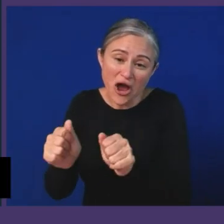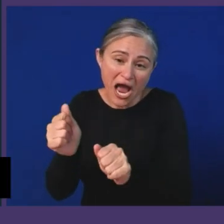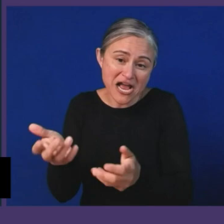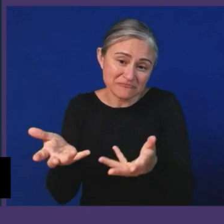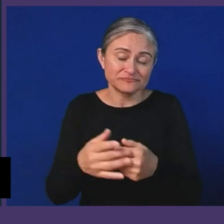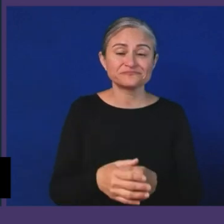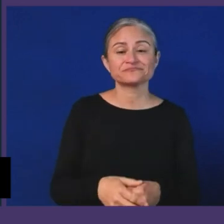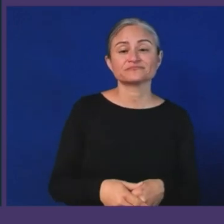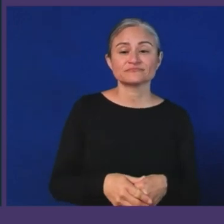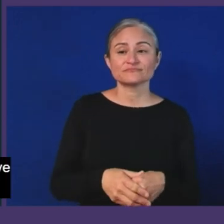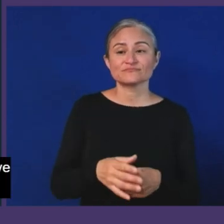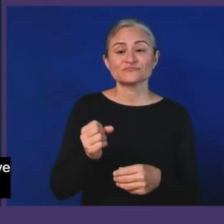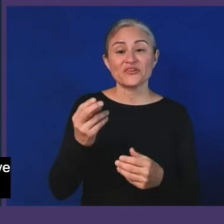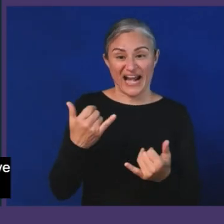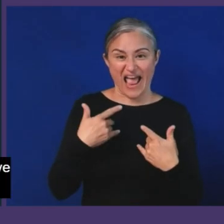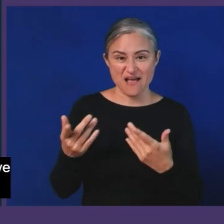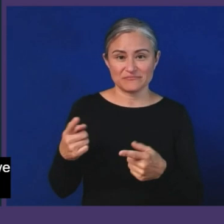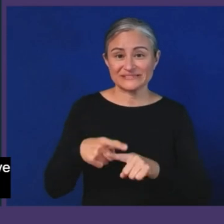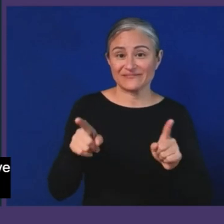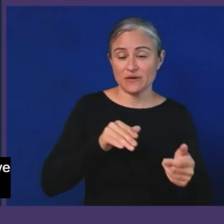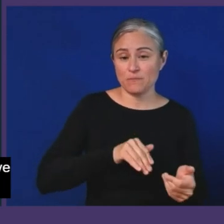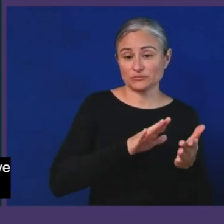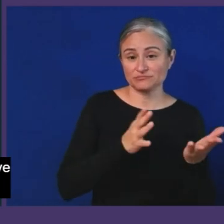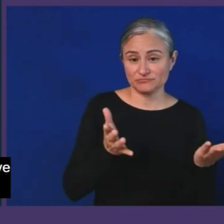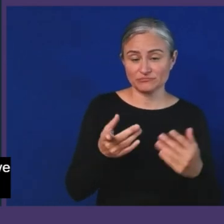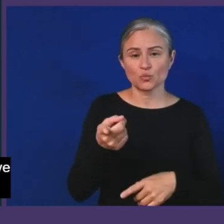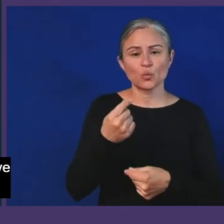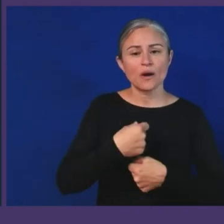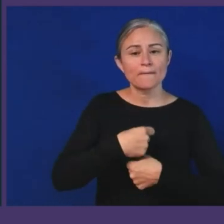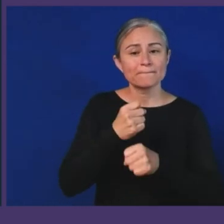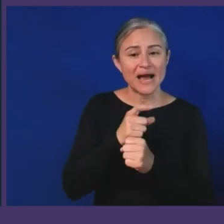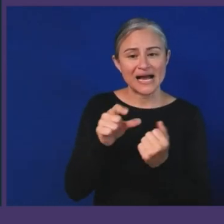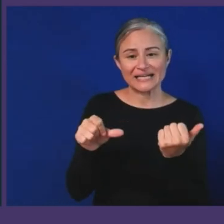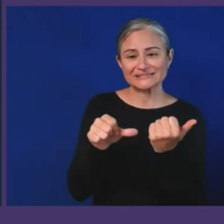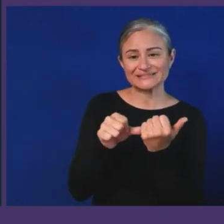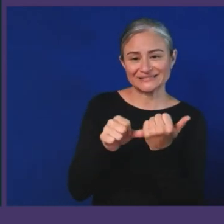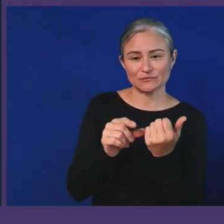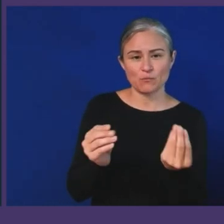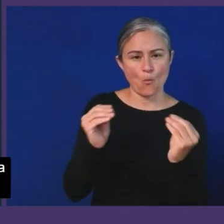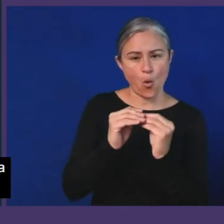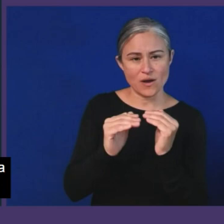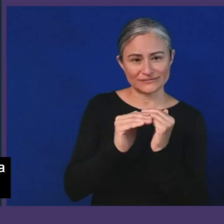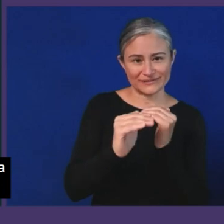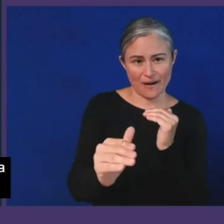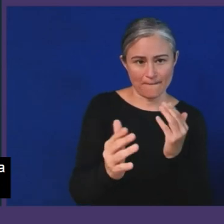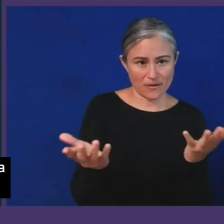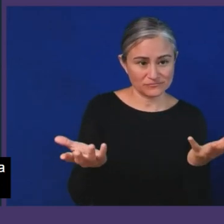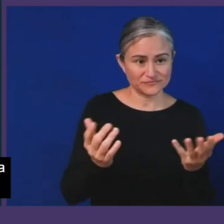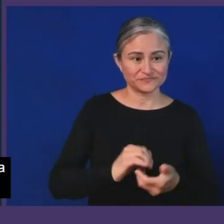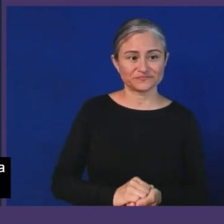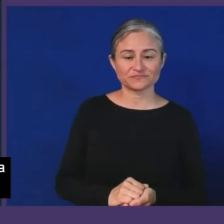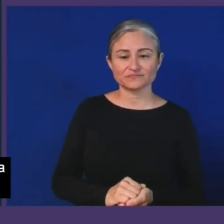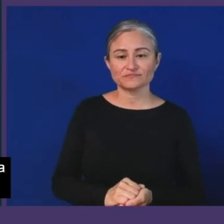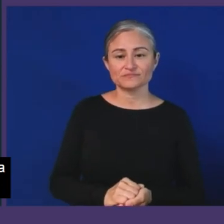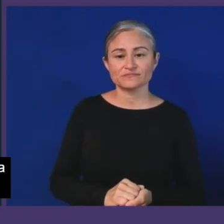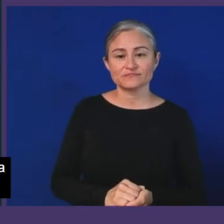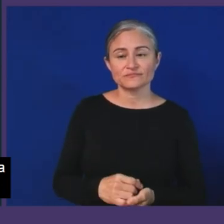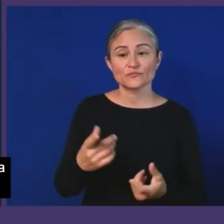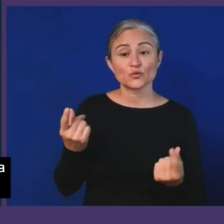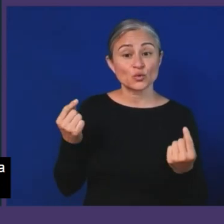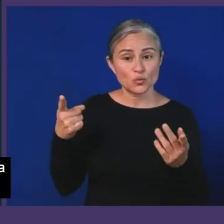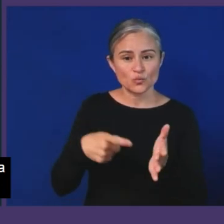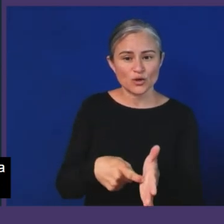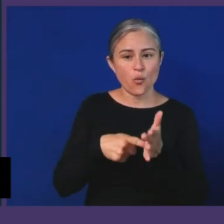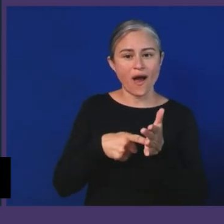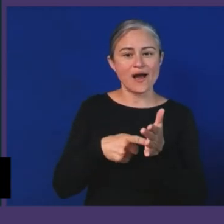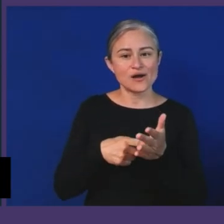base model document completers. And so that takes us into supervised fine-tuning. So in the supervised fine-tuning stage, we are going to